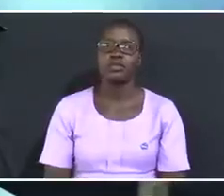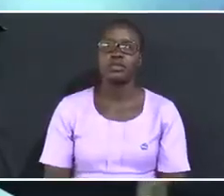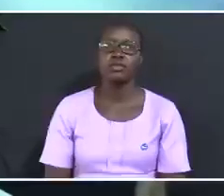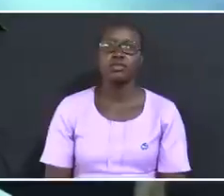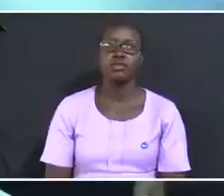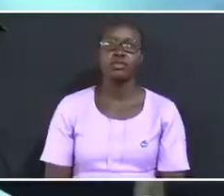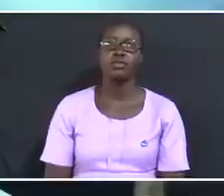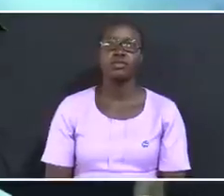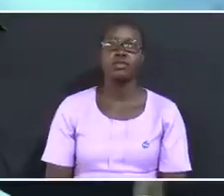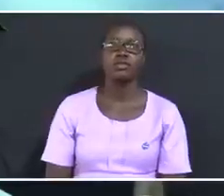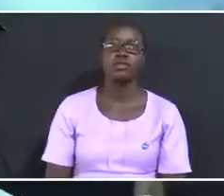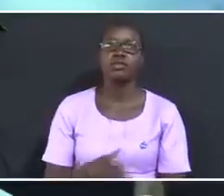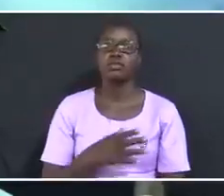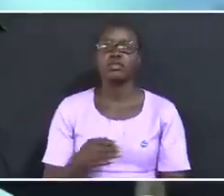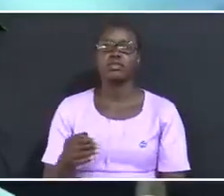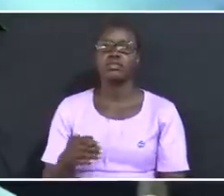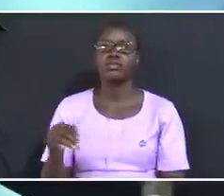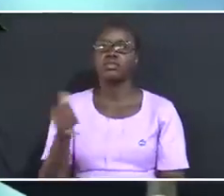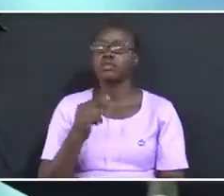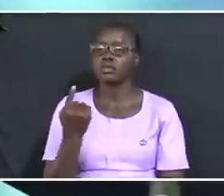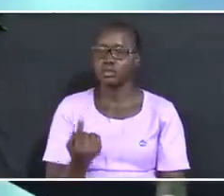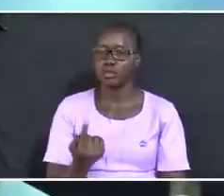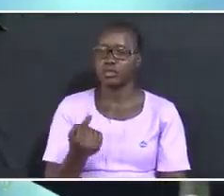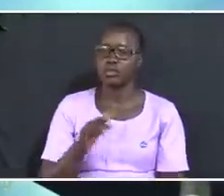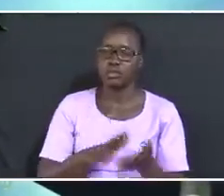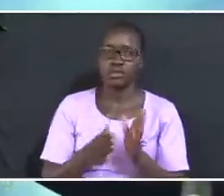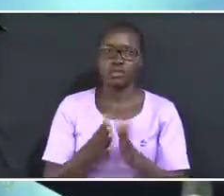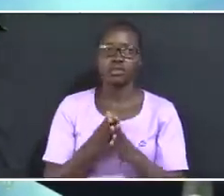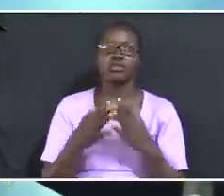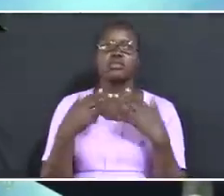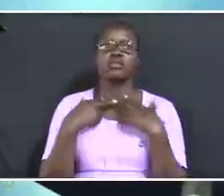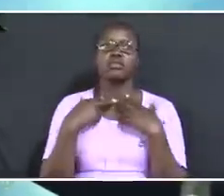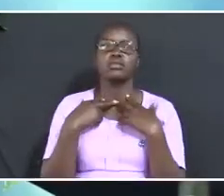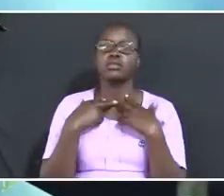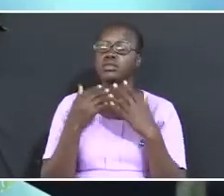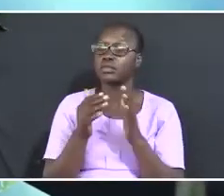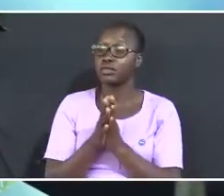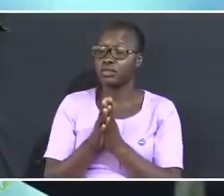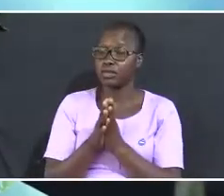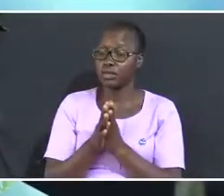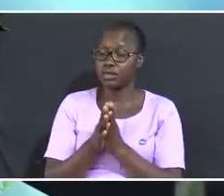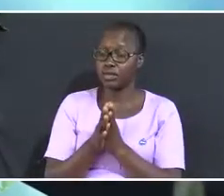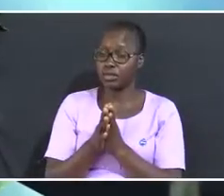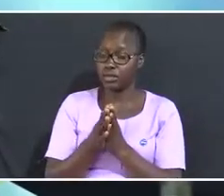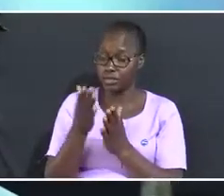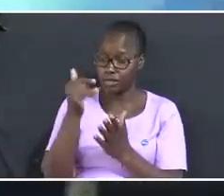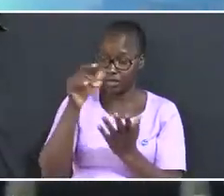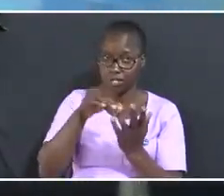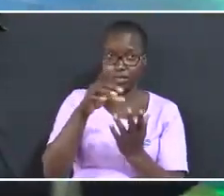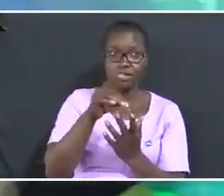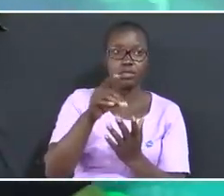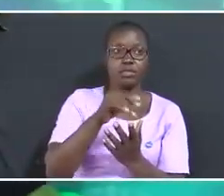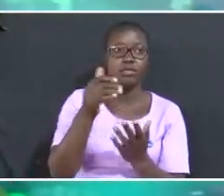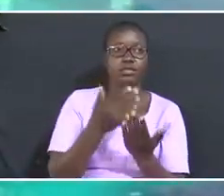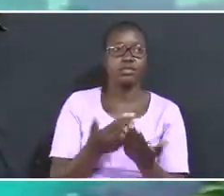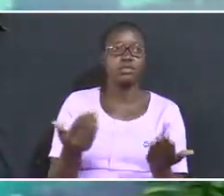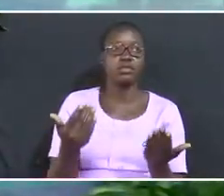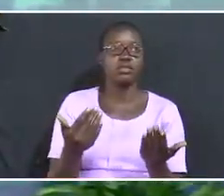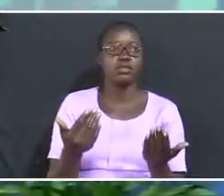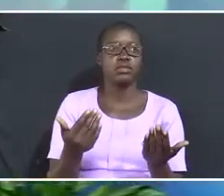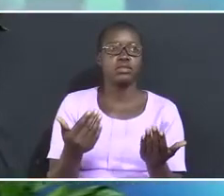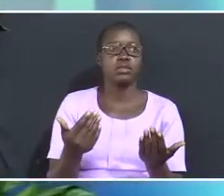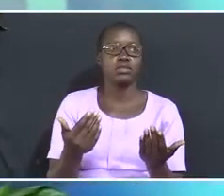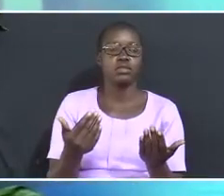And because everyone became a captive by choice. And another thing that is very interesting